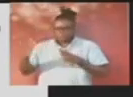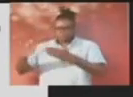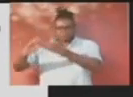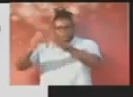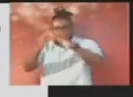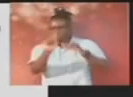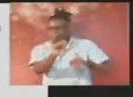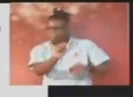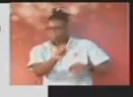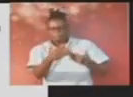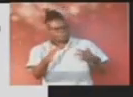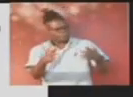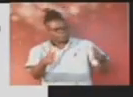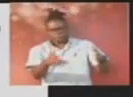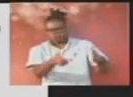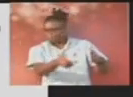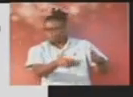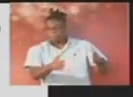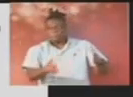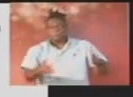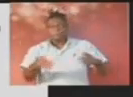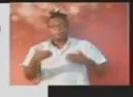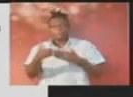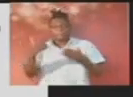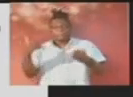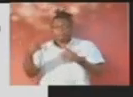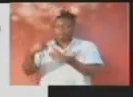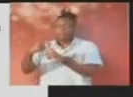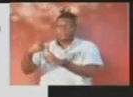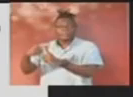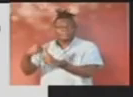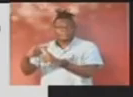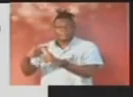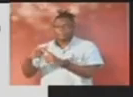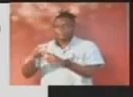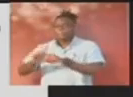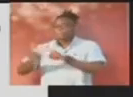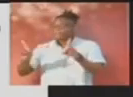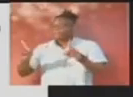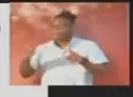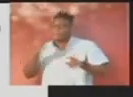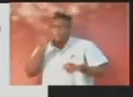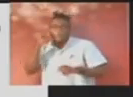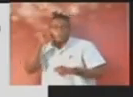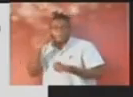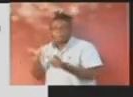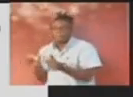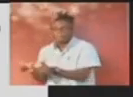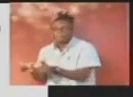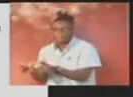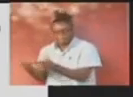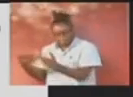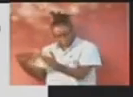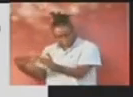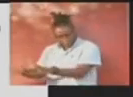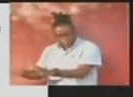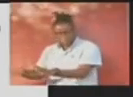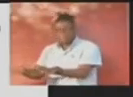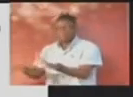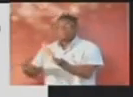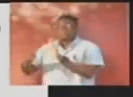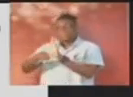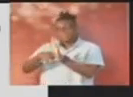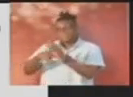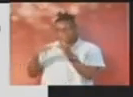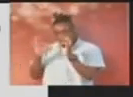community cases refer to people who were previously COVID-19 positive and in self-isolation at home, and then subsequently met those discharge criteria.